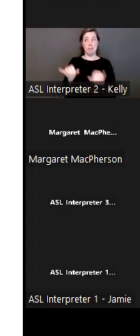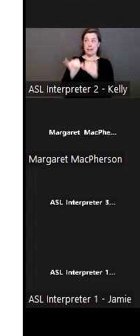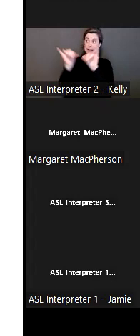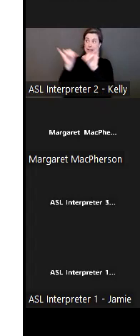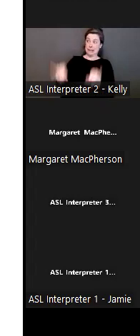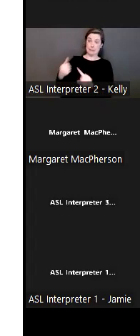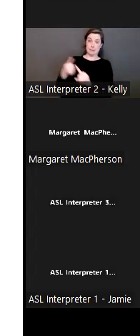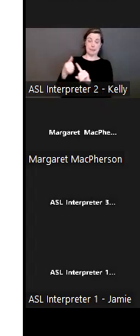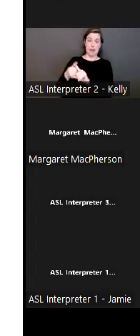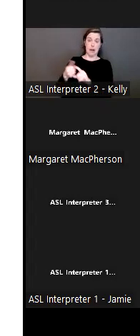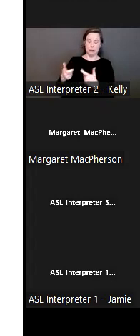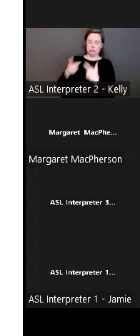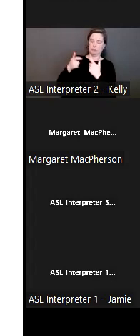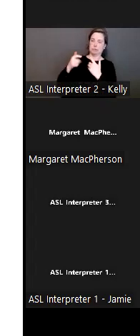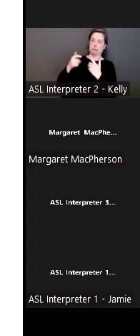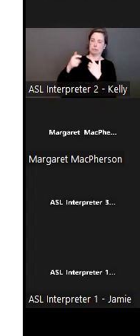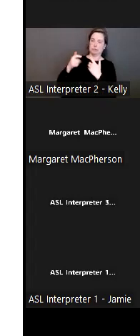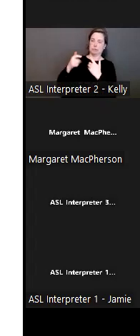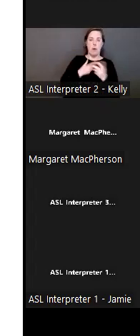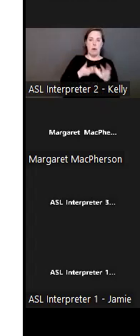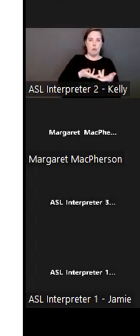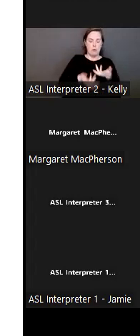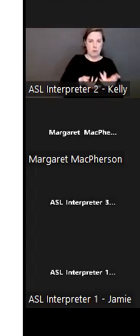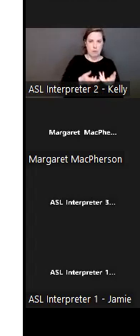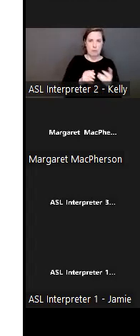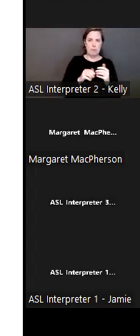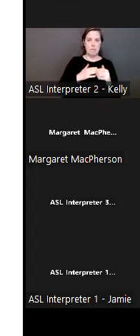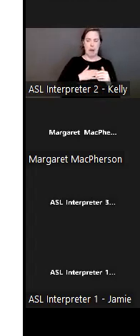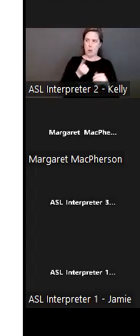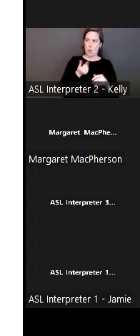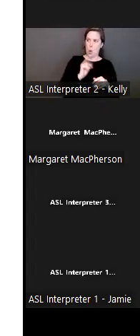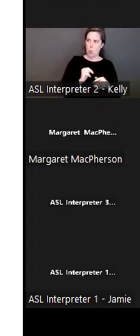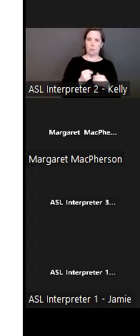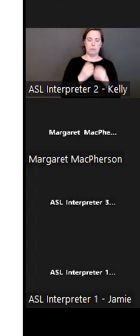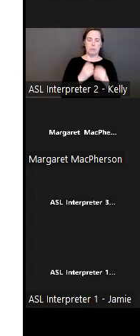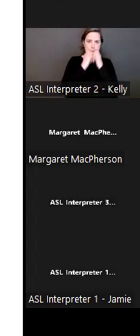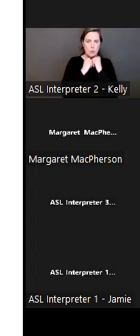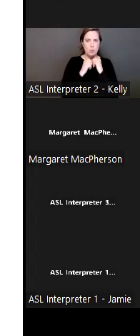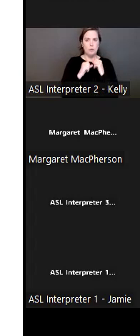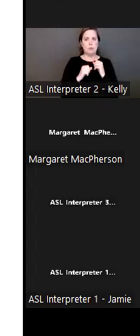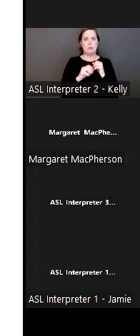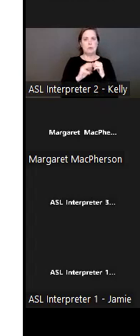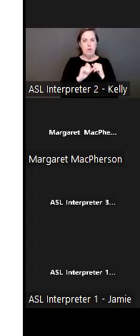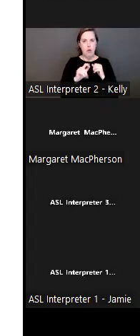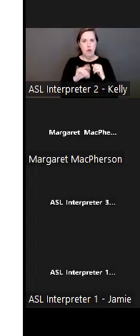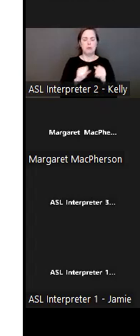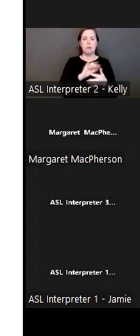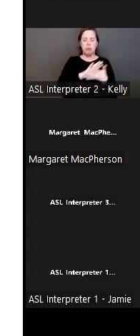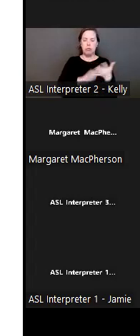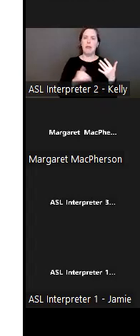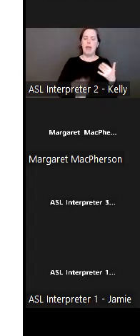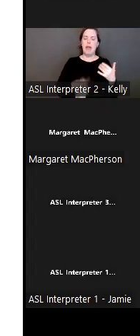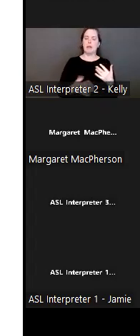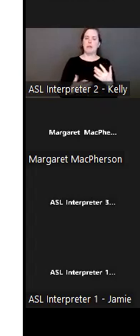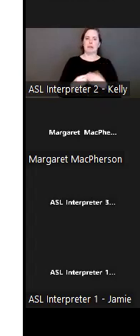ways counter to those professional standards and also personal morals and values, we can experience this as moral distress. And it's